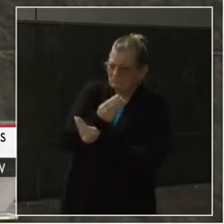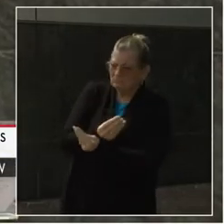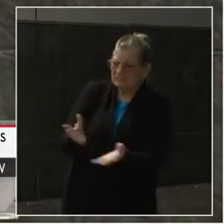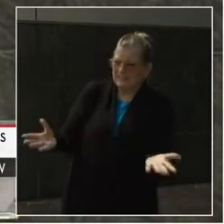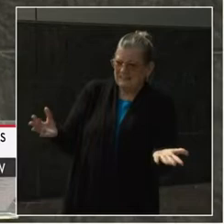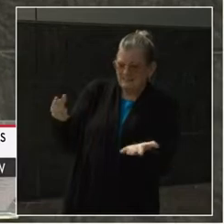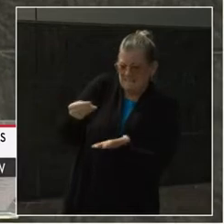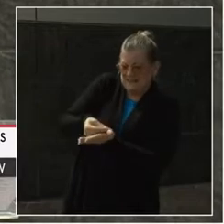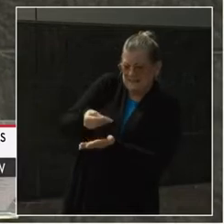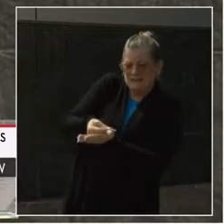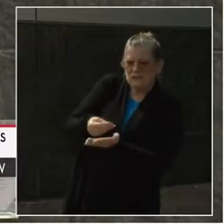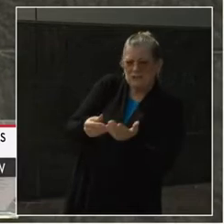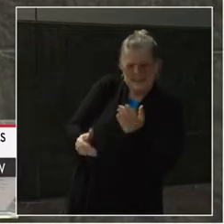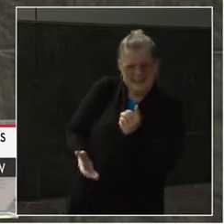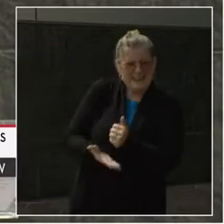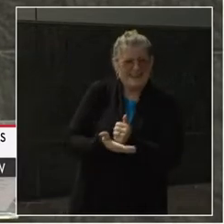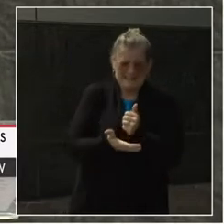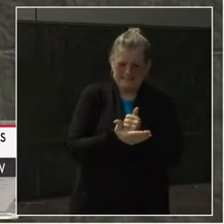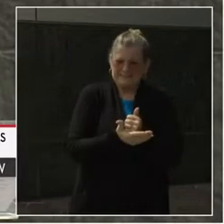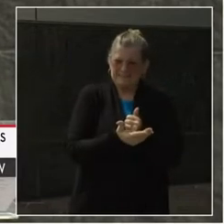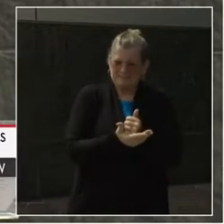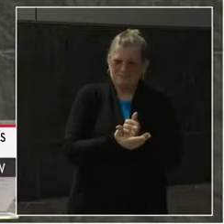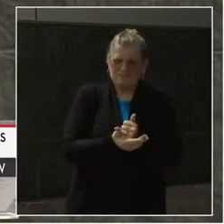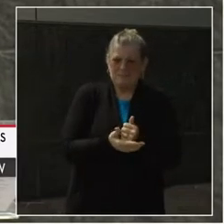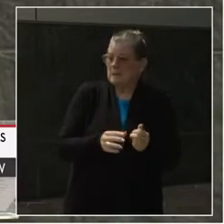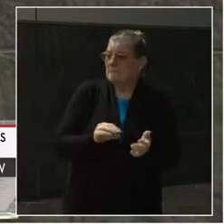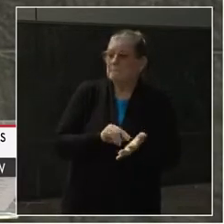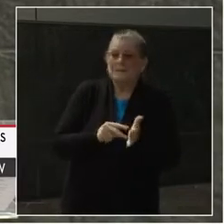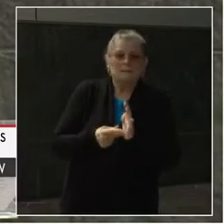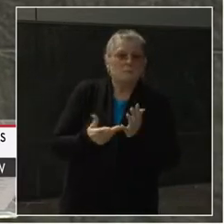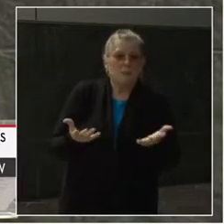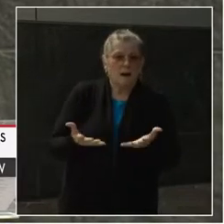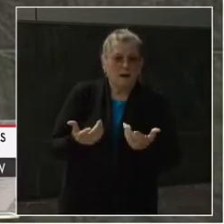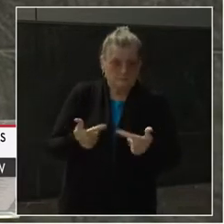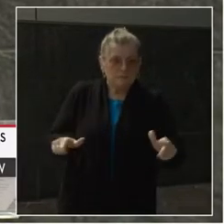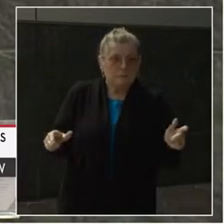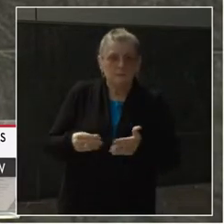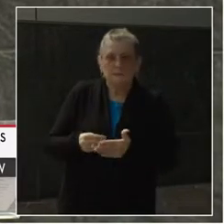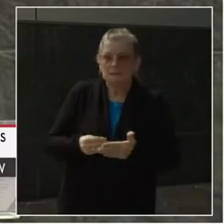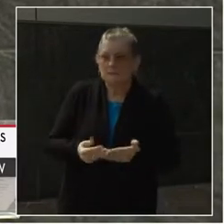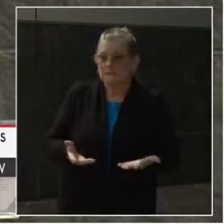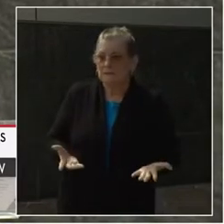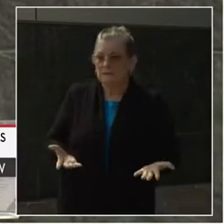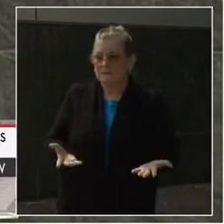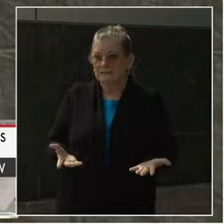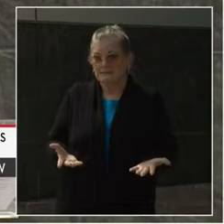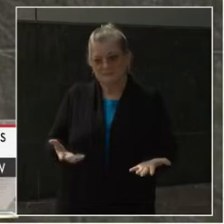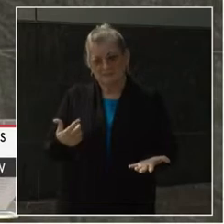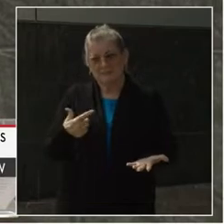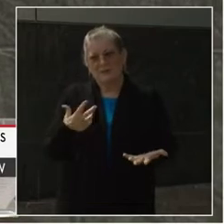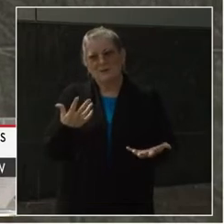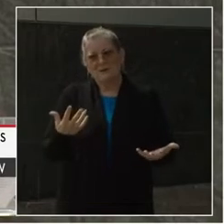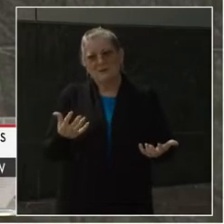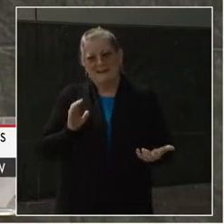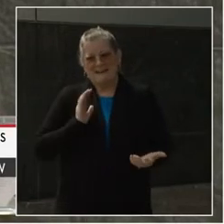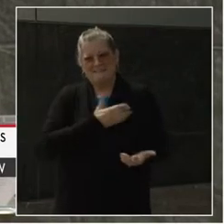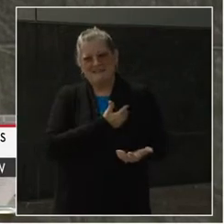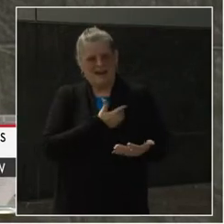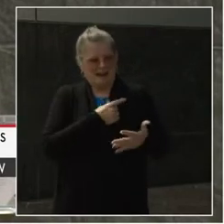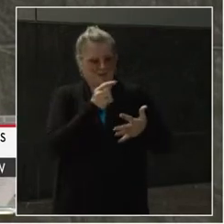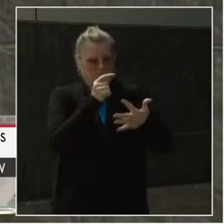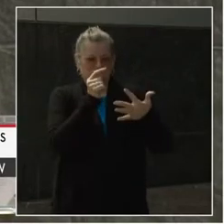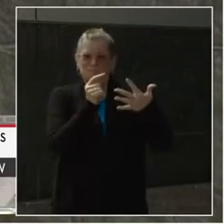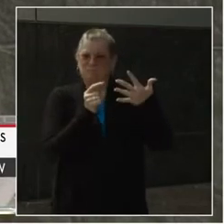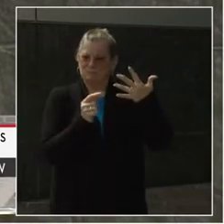opportunities, which means free money for our students. We have a lot of opportunities, and the application deadline closes